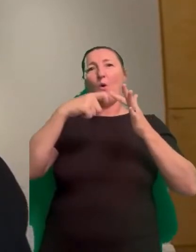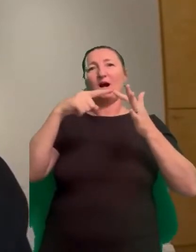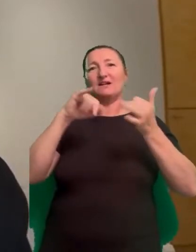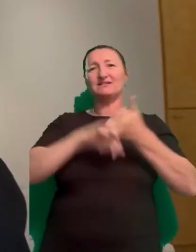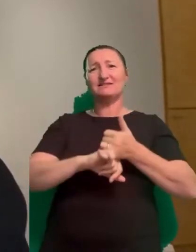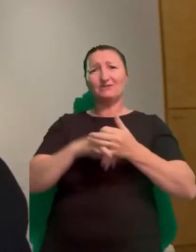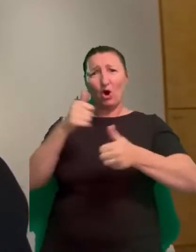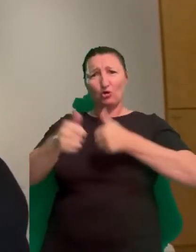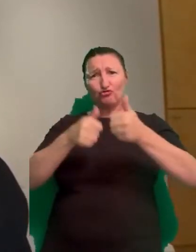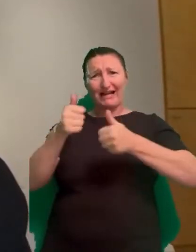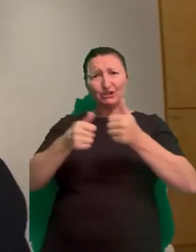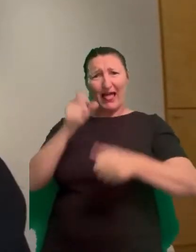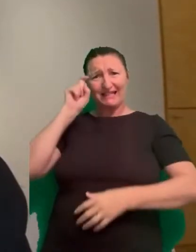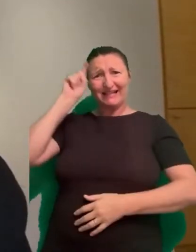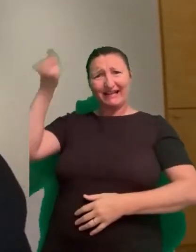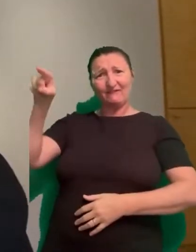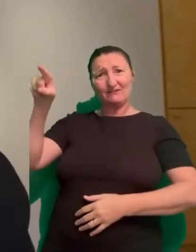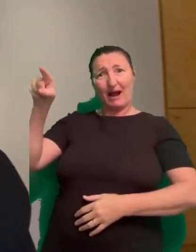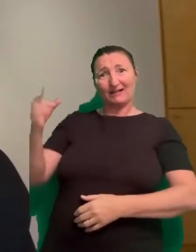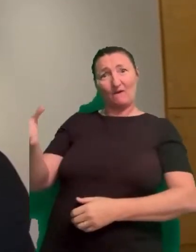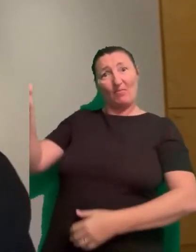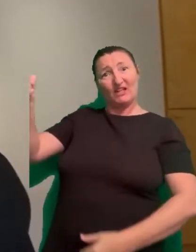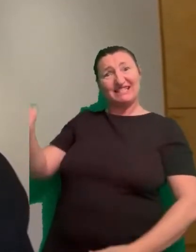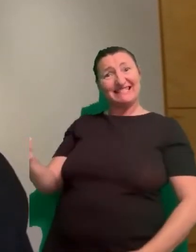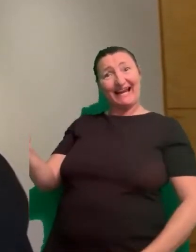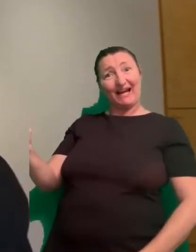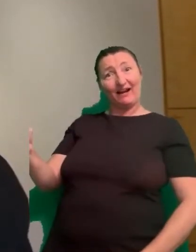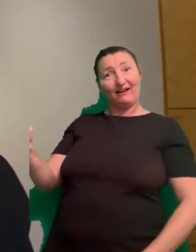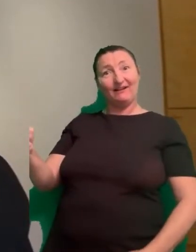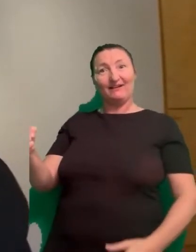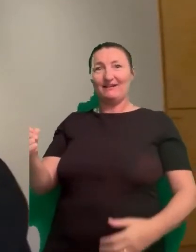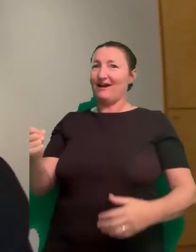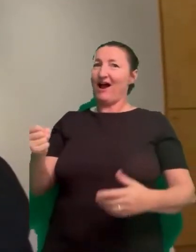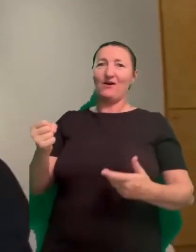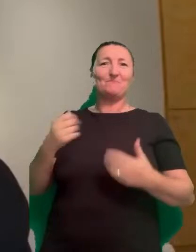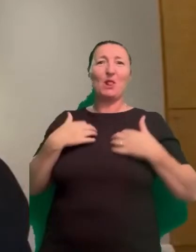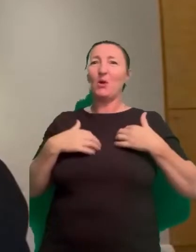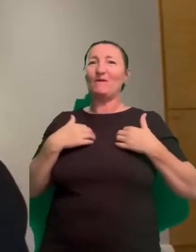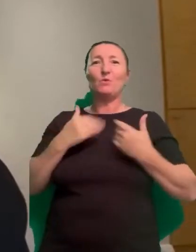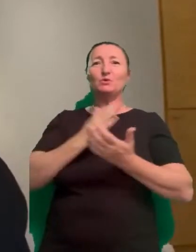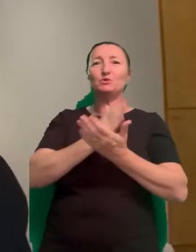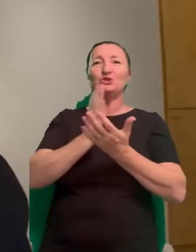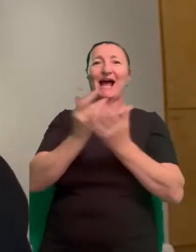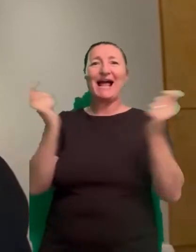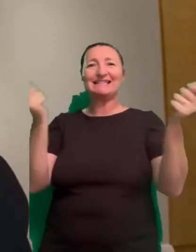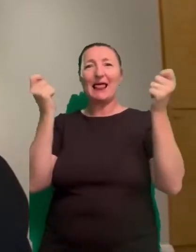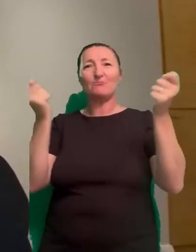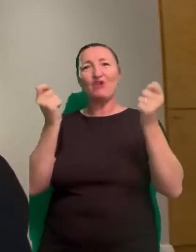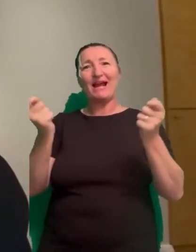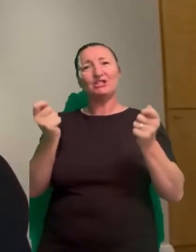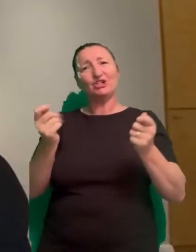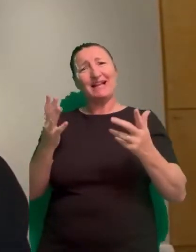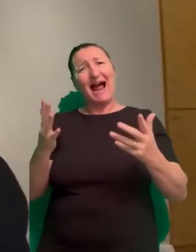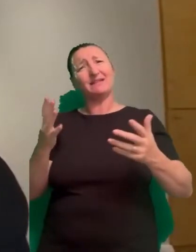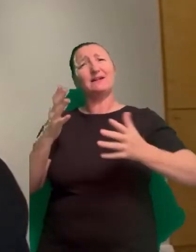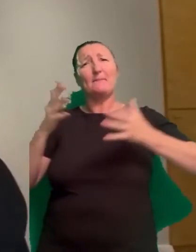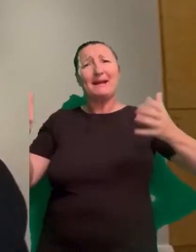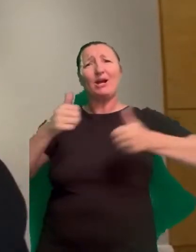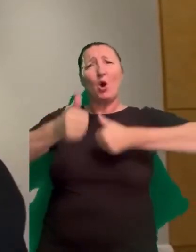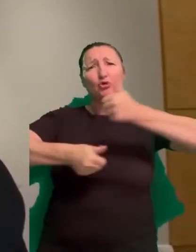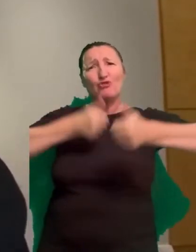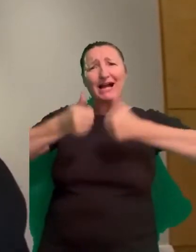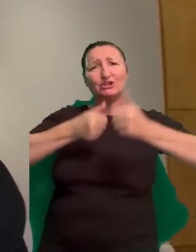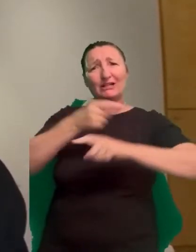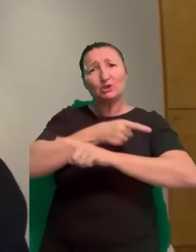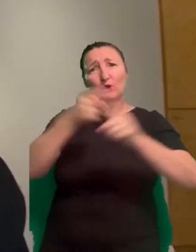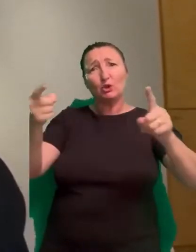your very innovative hack of the stick. We look forward to helping share in the celebration with you, and a big congratulations from the team